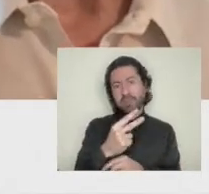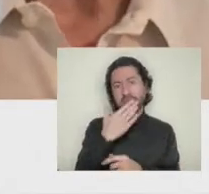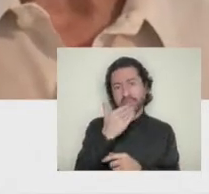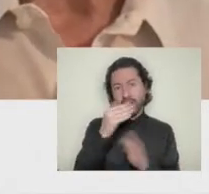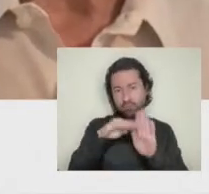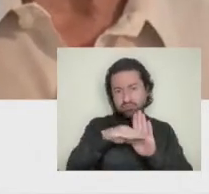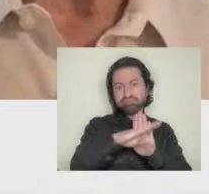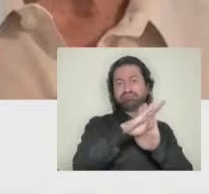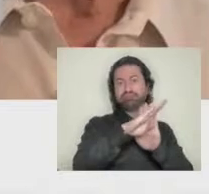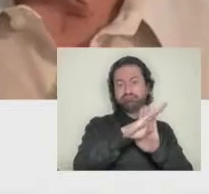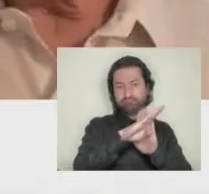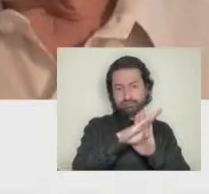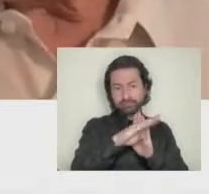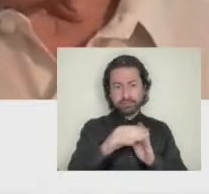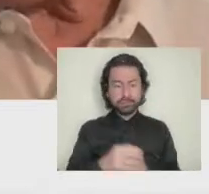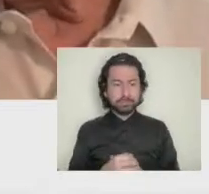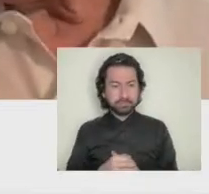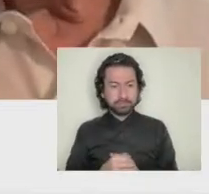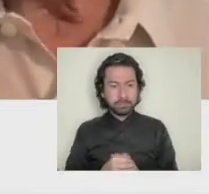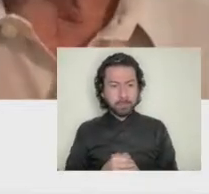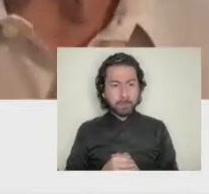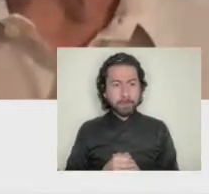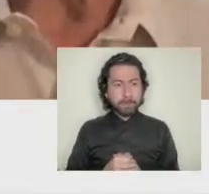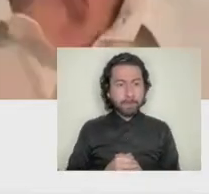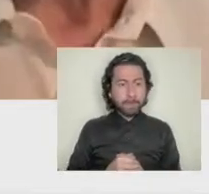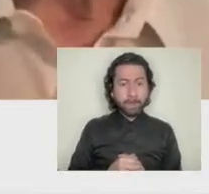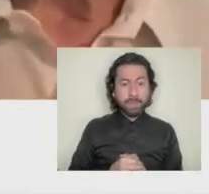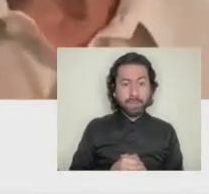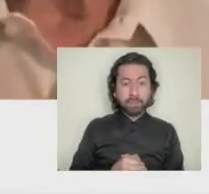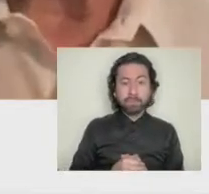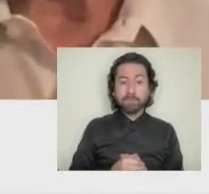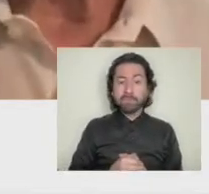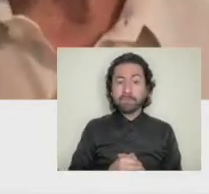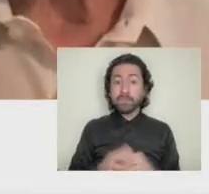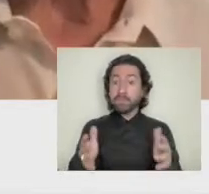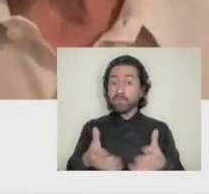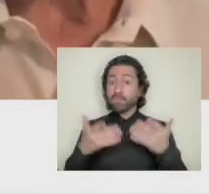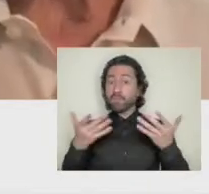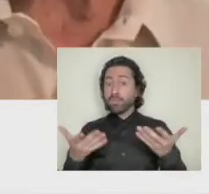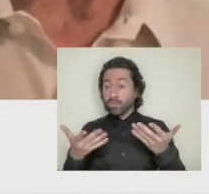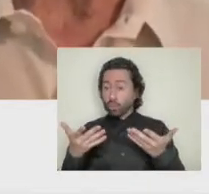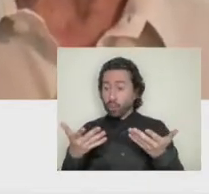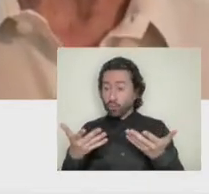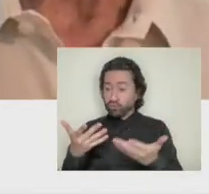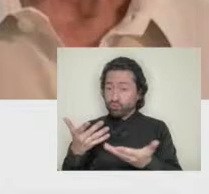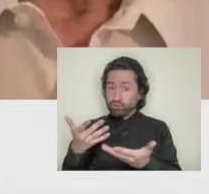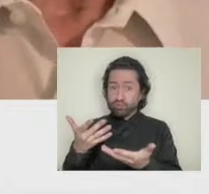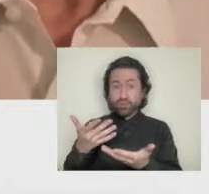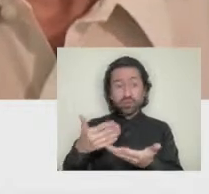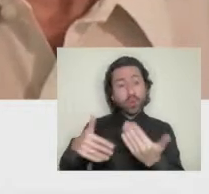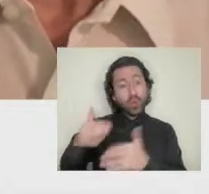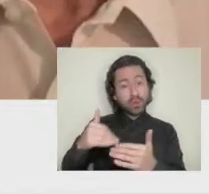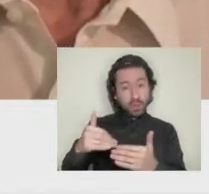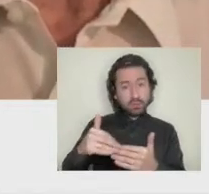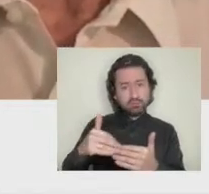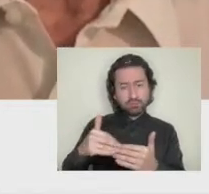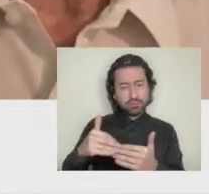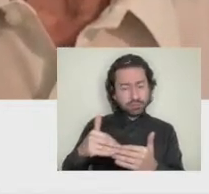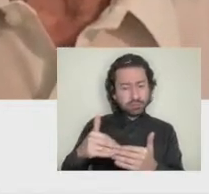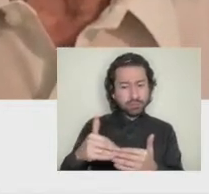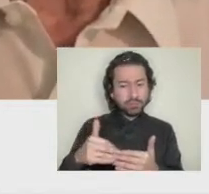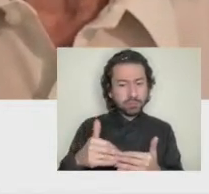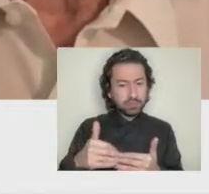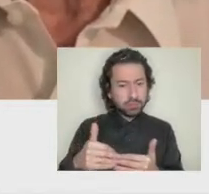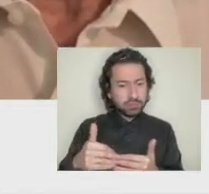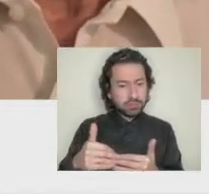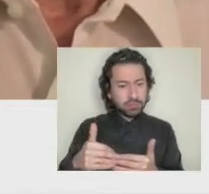And the social gradient that I described in the UK, we see everywhere. This is from Porto Alegre